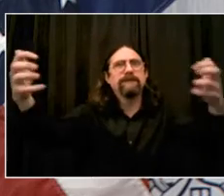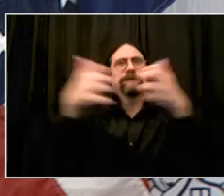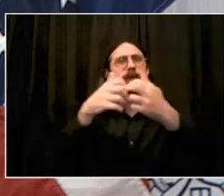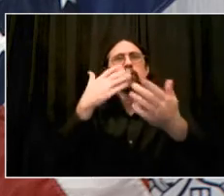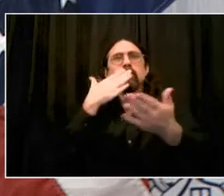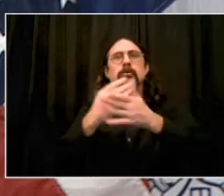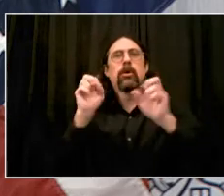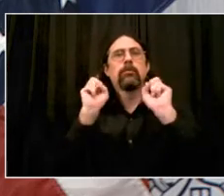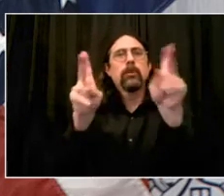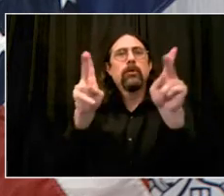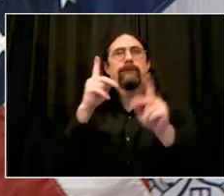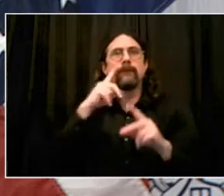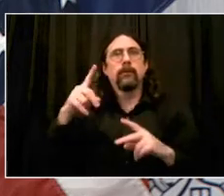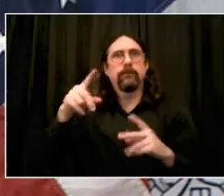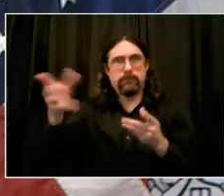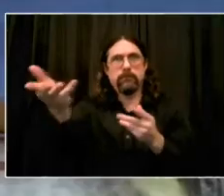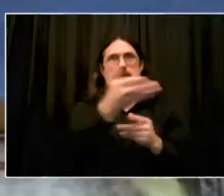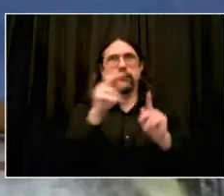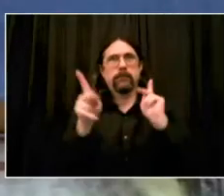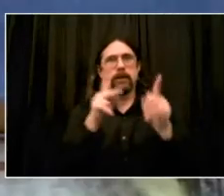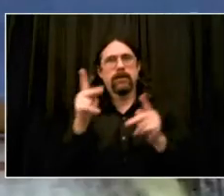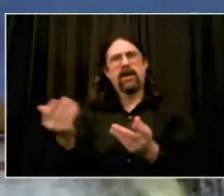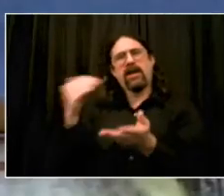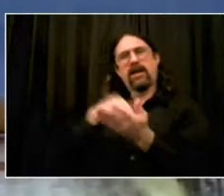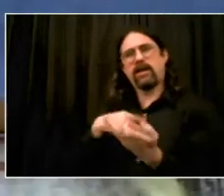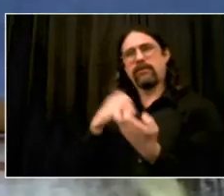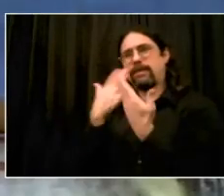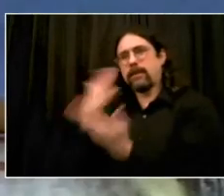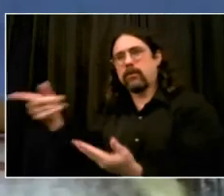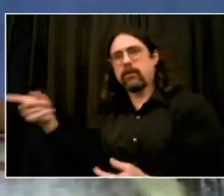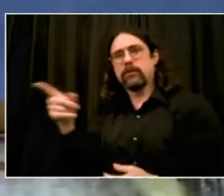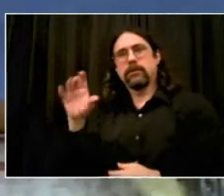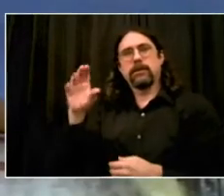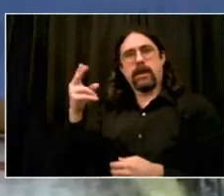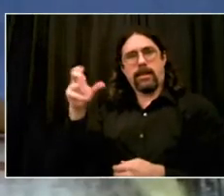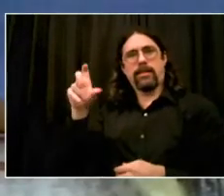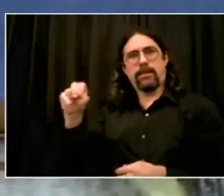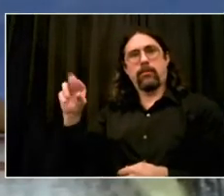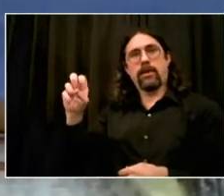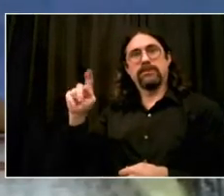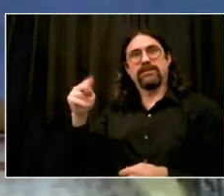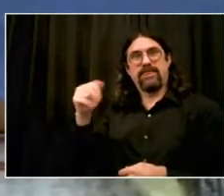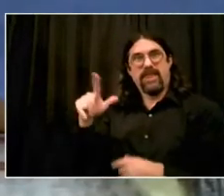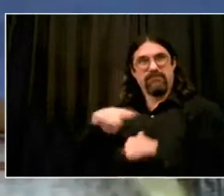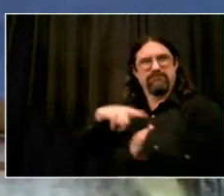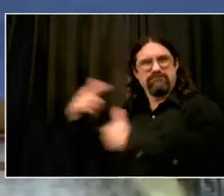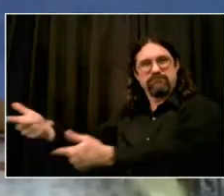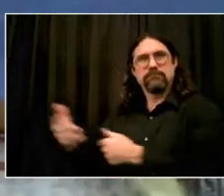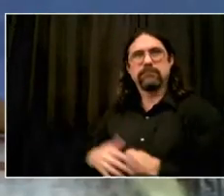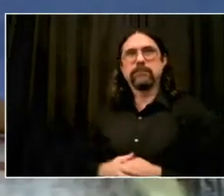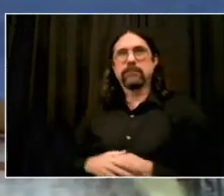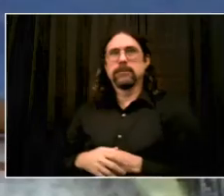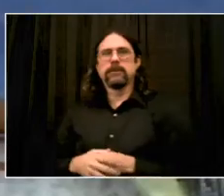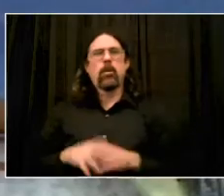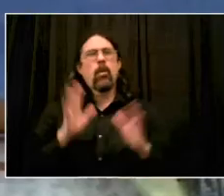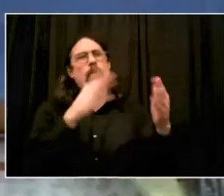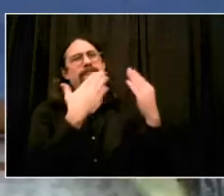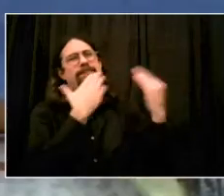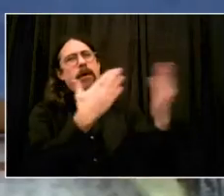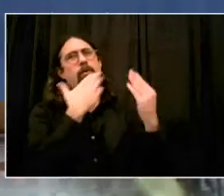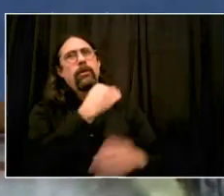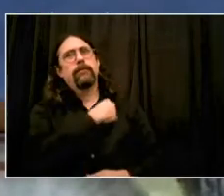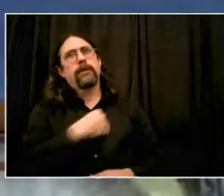Well, thank you, Mayor de Blasio. I'm just delighted to join you and Deputy Mayor Thompson announcing the